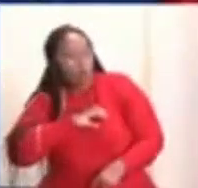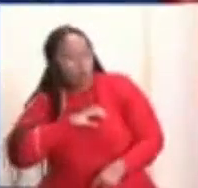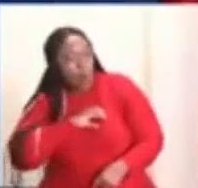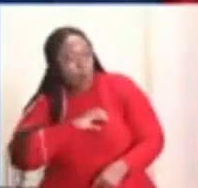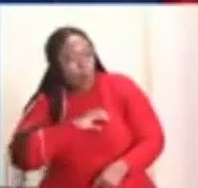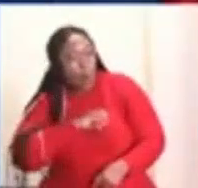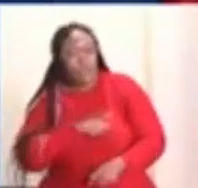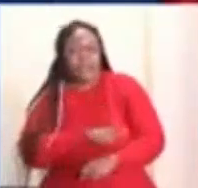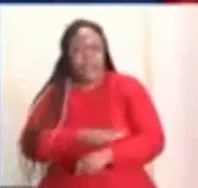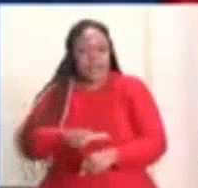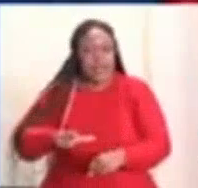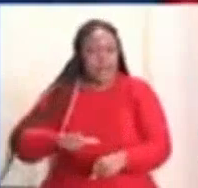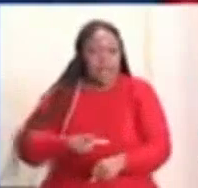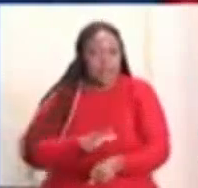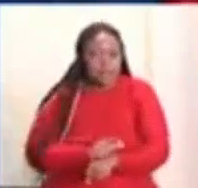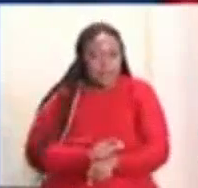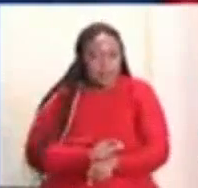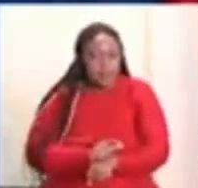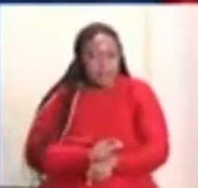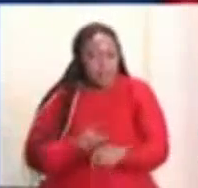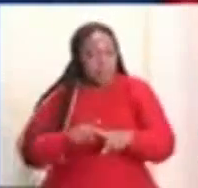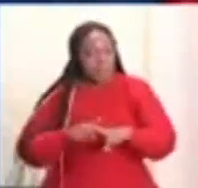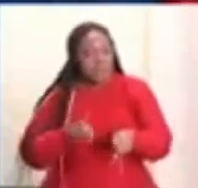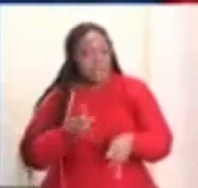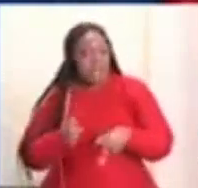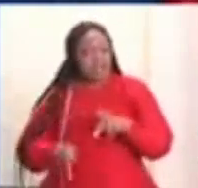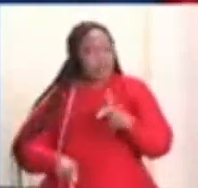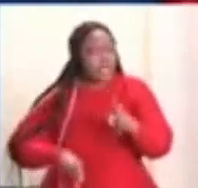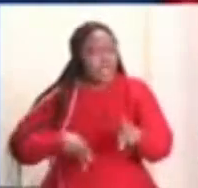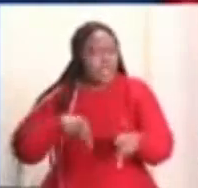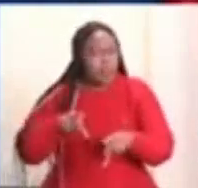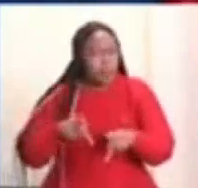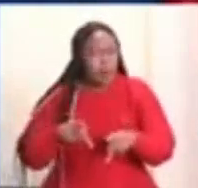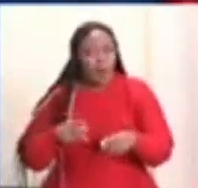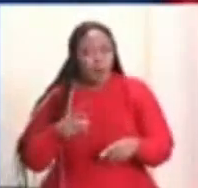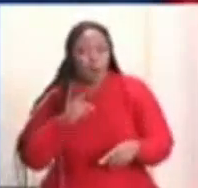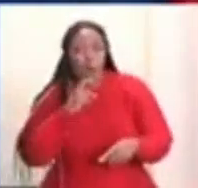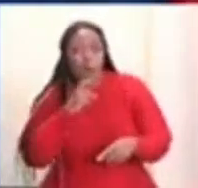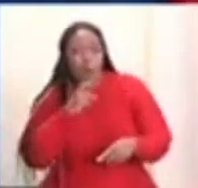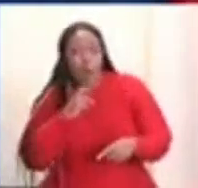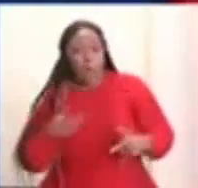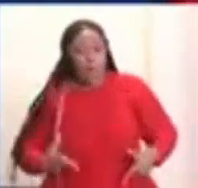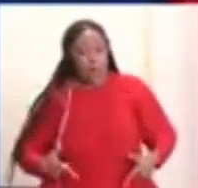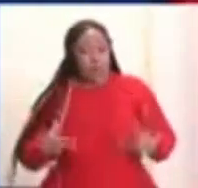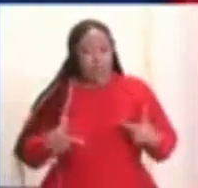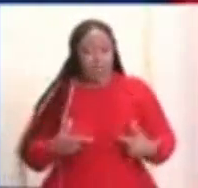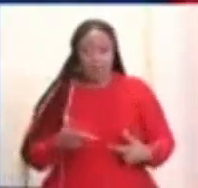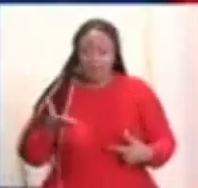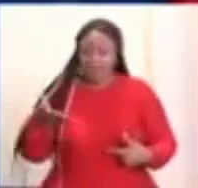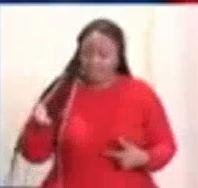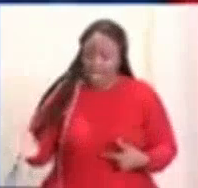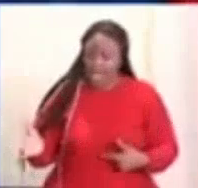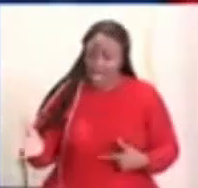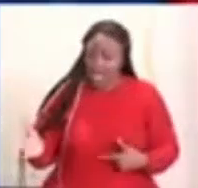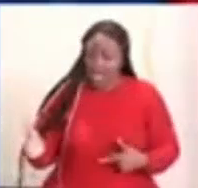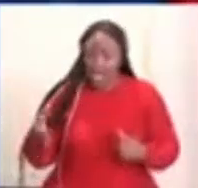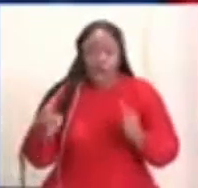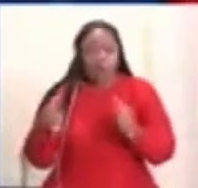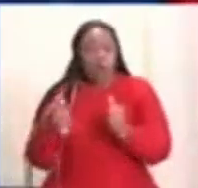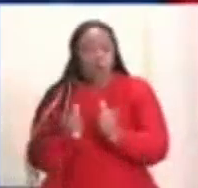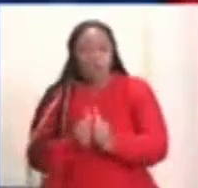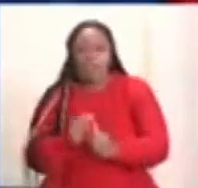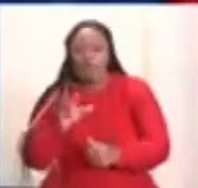trying to break down their residence. We ain't trying to mash up their farms. What we did, we're sending land management. We surveyed the area they're in, and we're trying